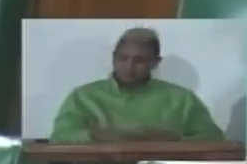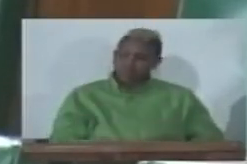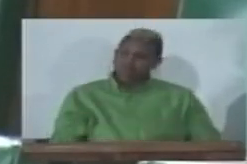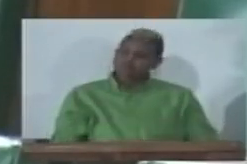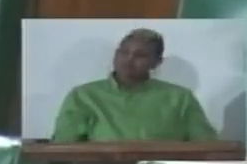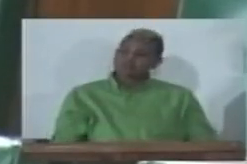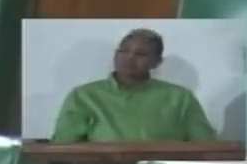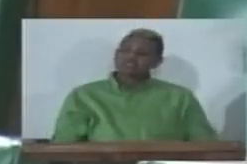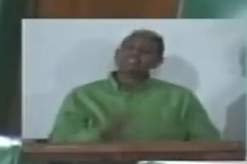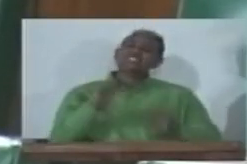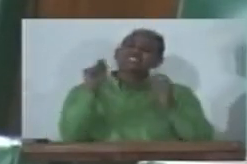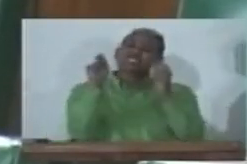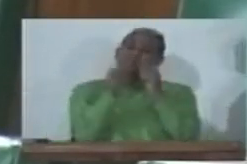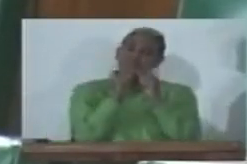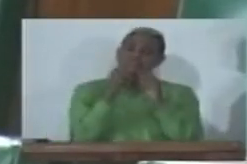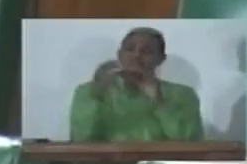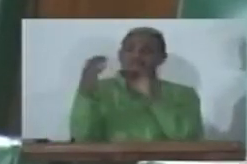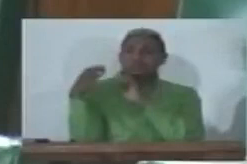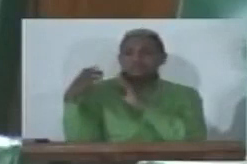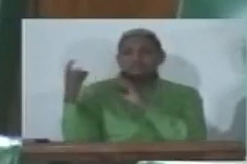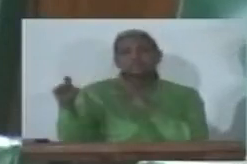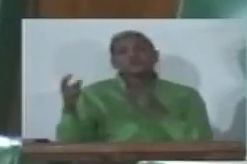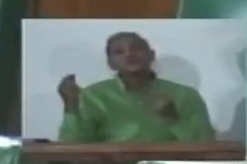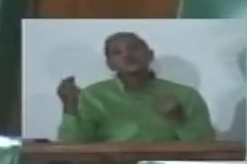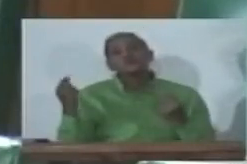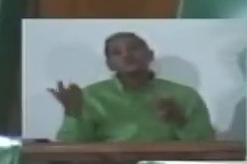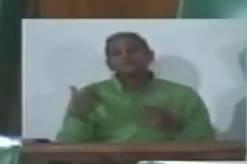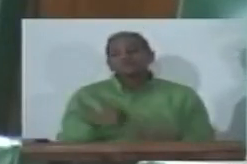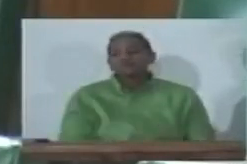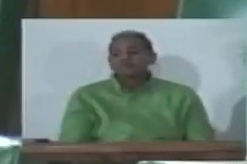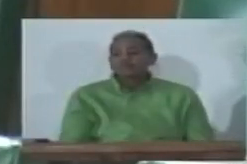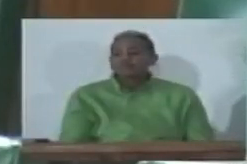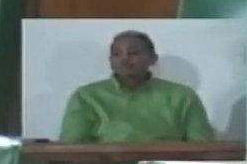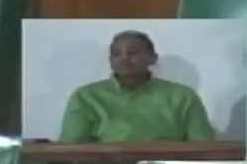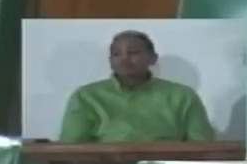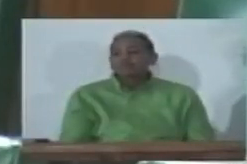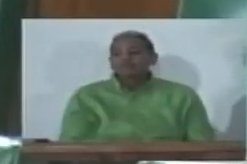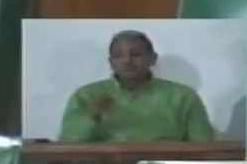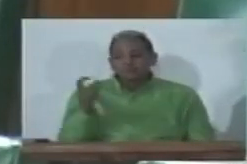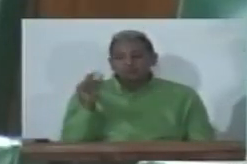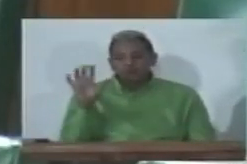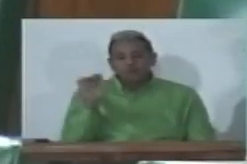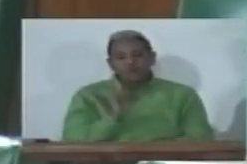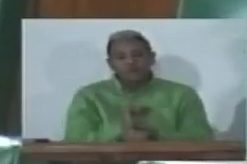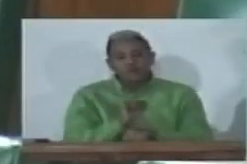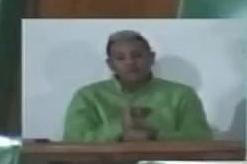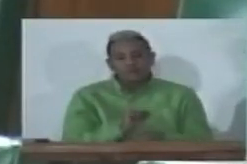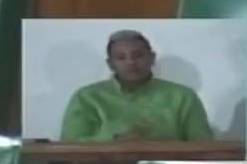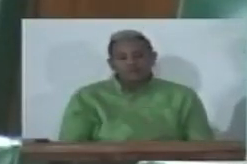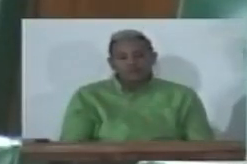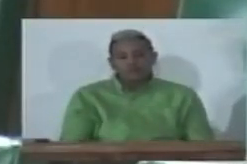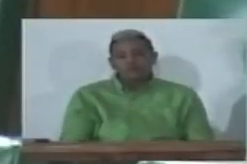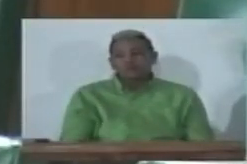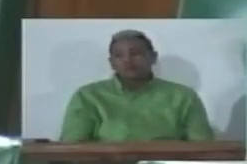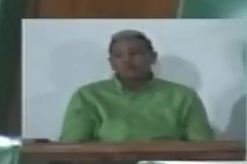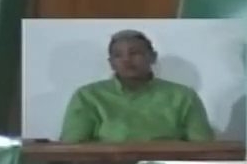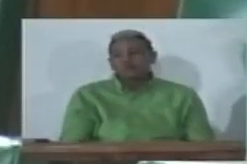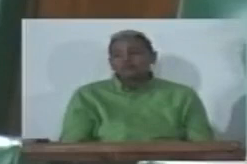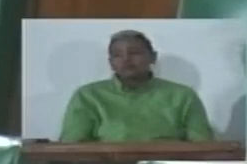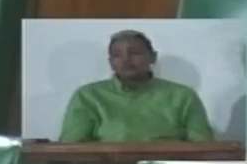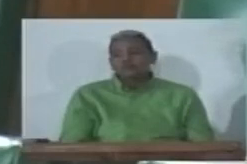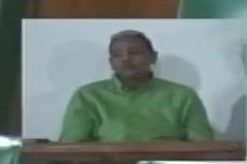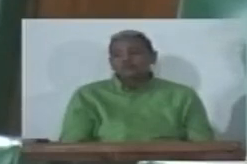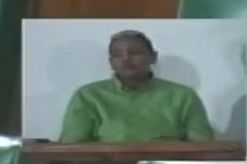specific responsibilities, they must do them work. They must do them work. And so, for